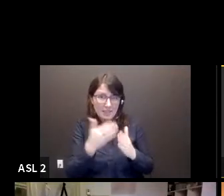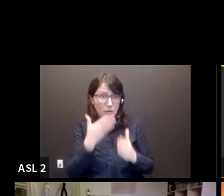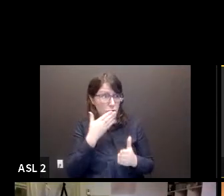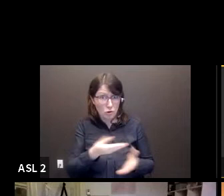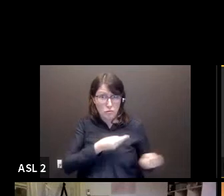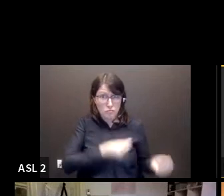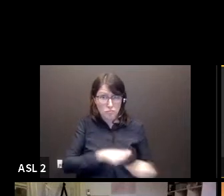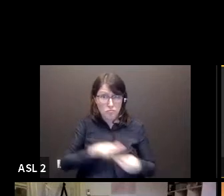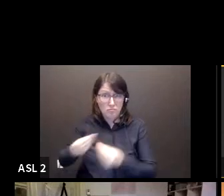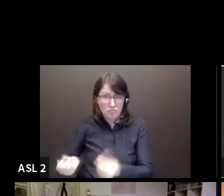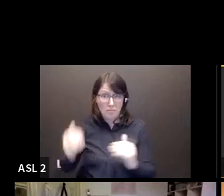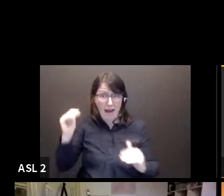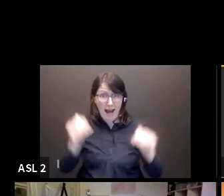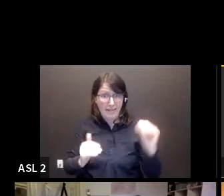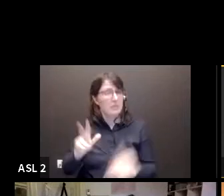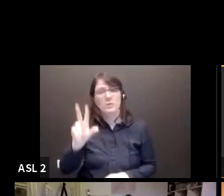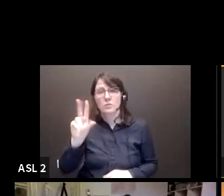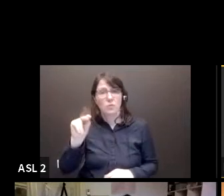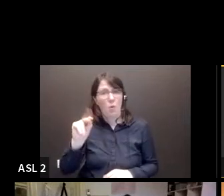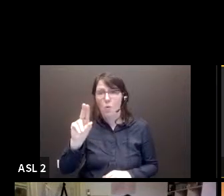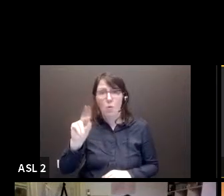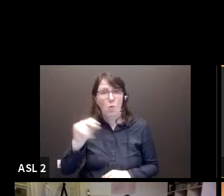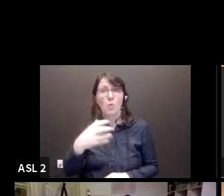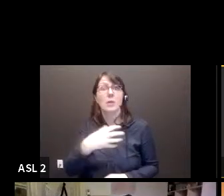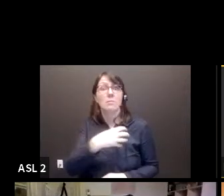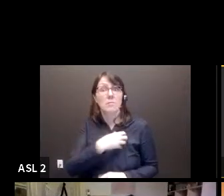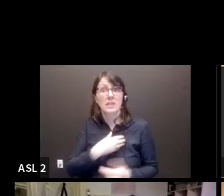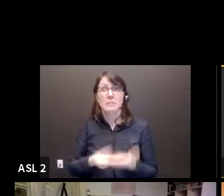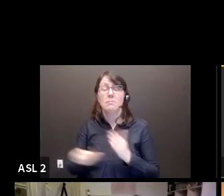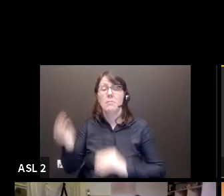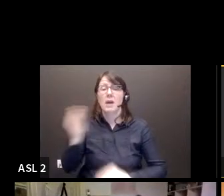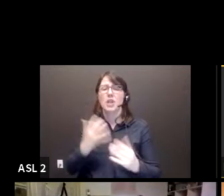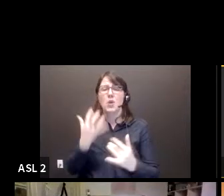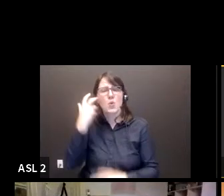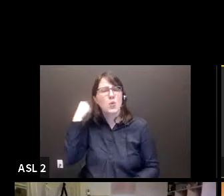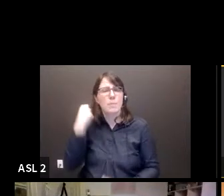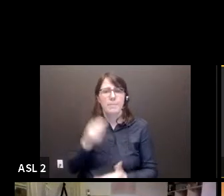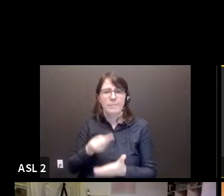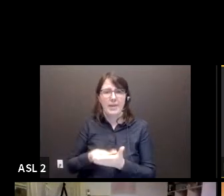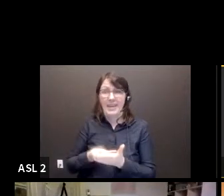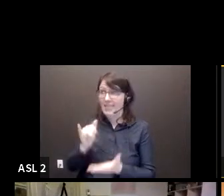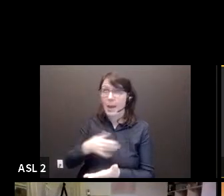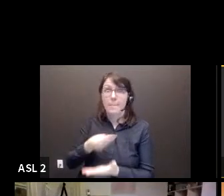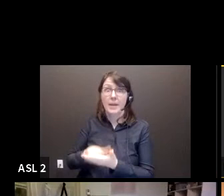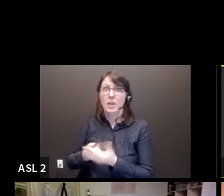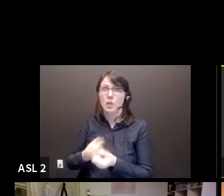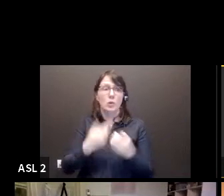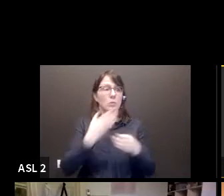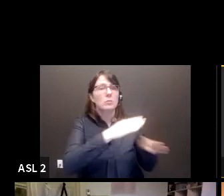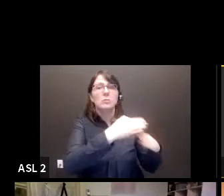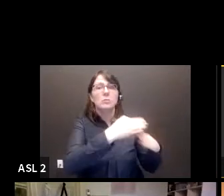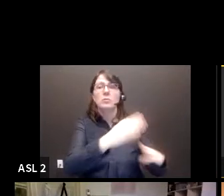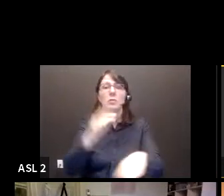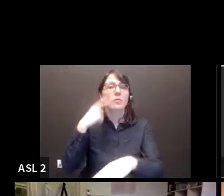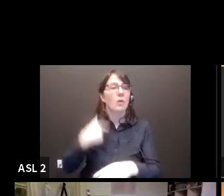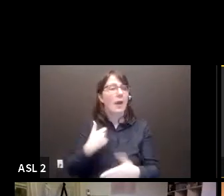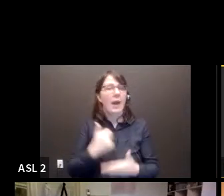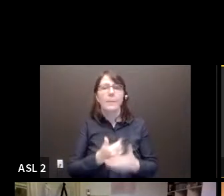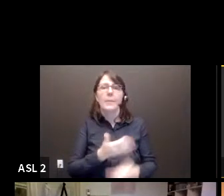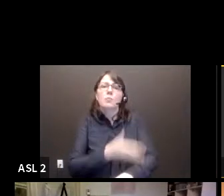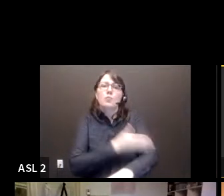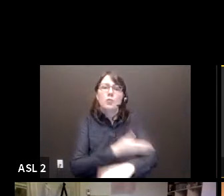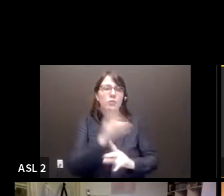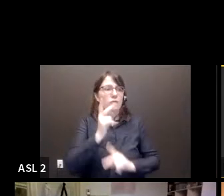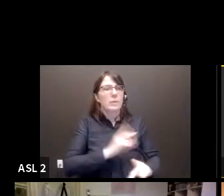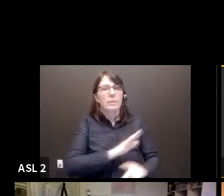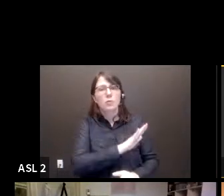massive police budget actively consumes funding that could be used to improve the living conditions of community members a practice known as crime